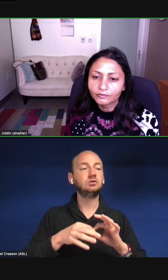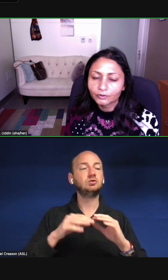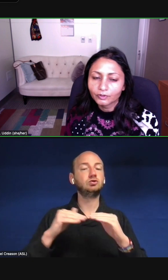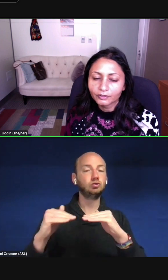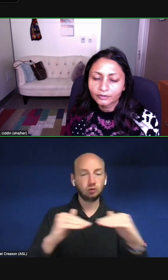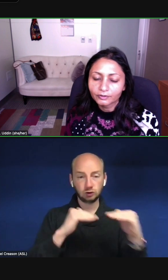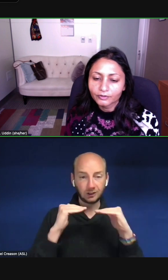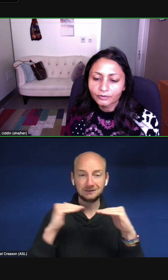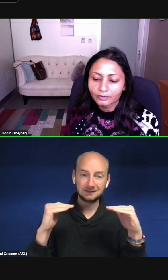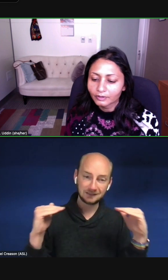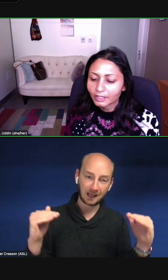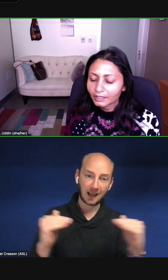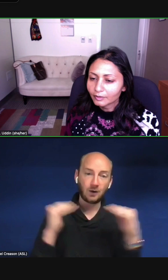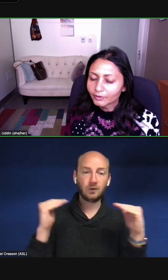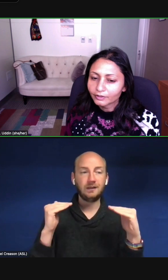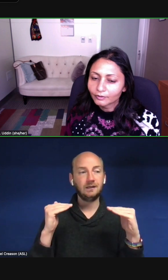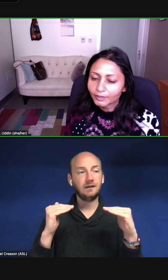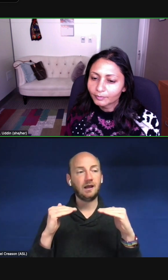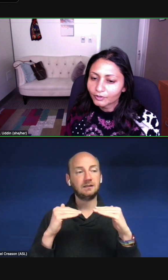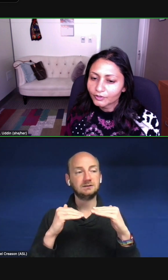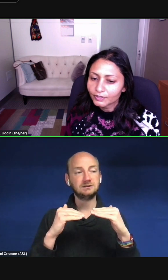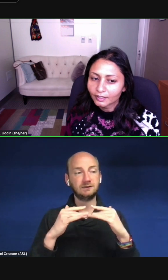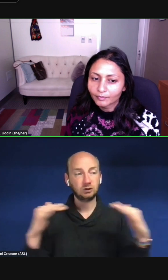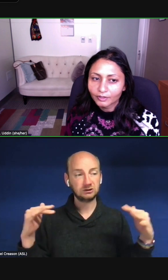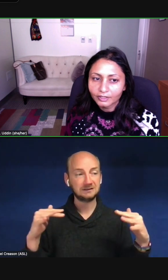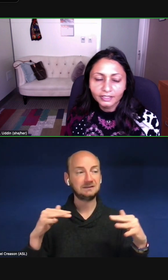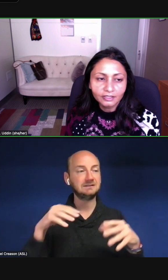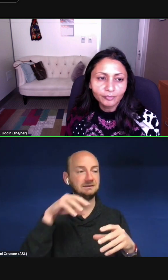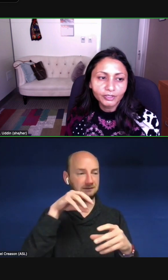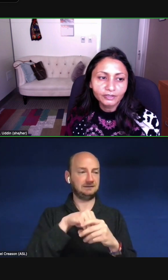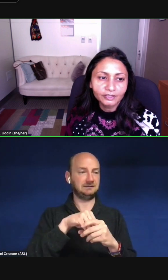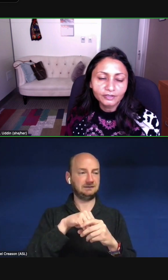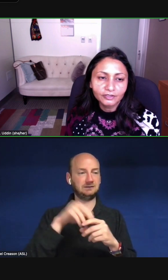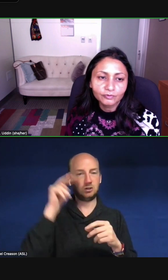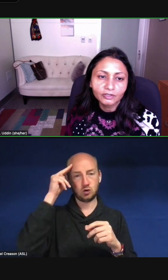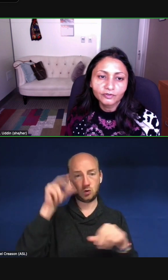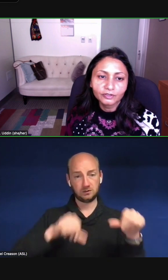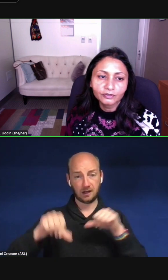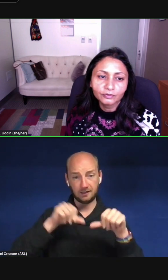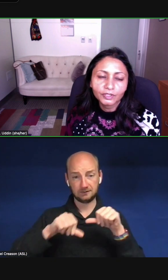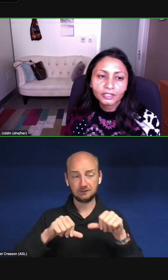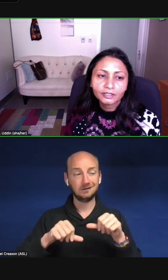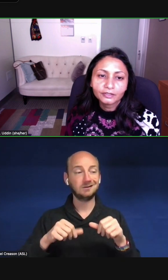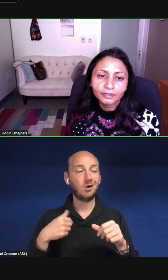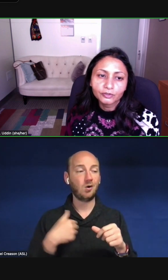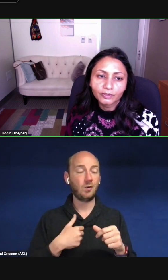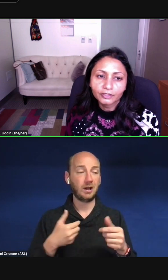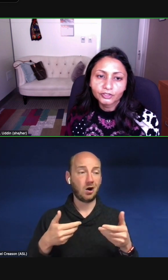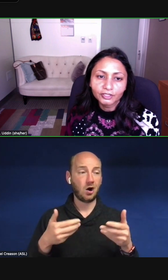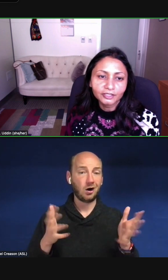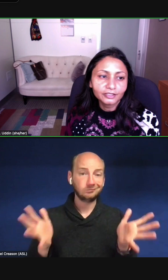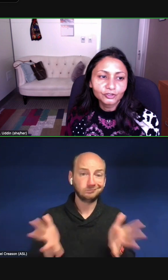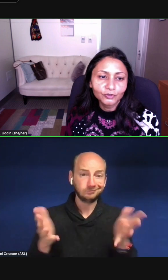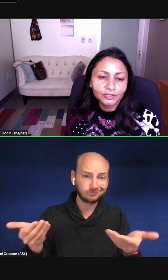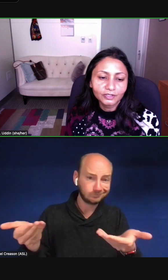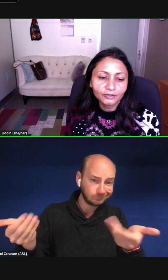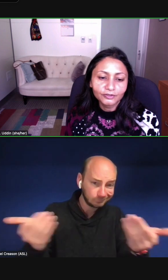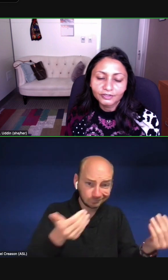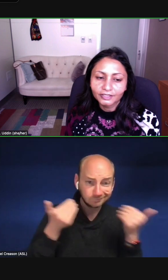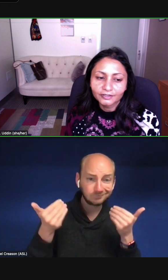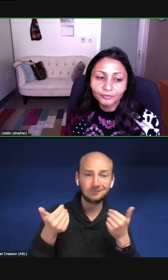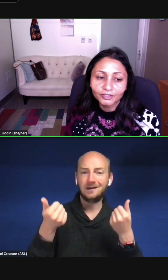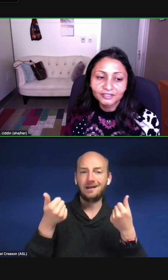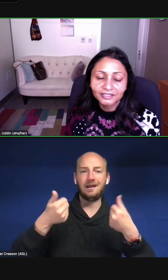submissions, review articles or empirical papers on any topic that's relevant to JEDI issues